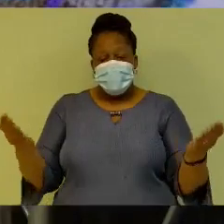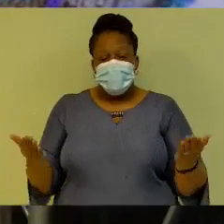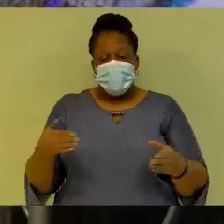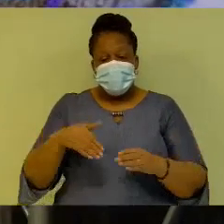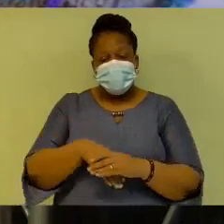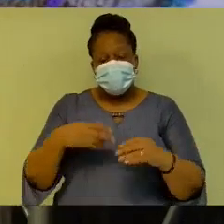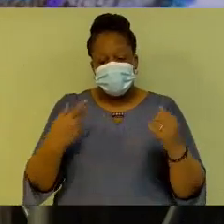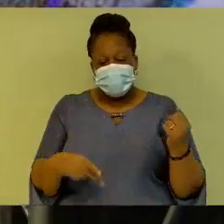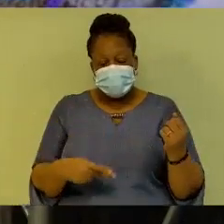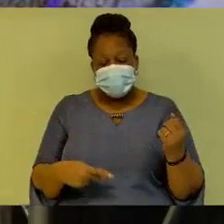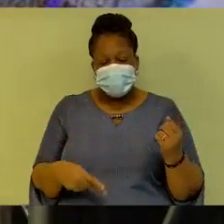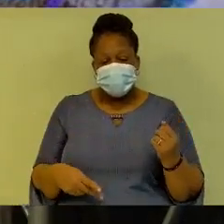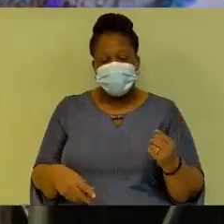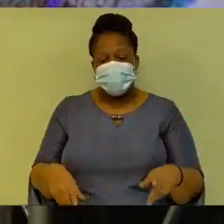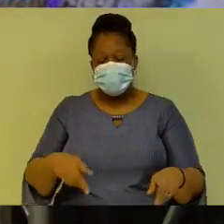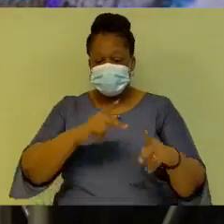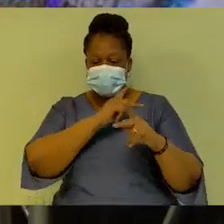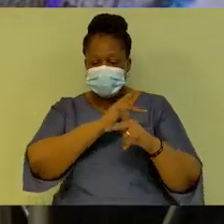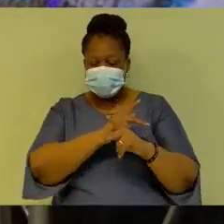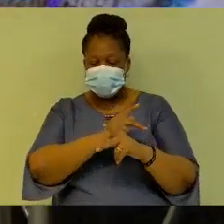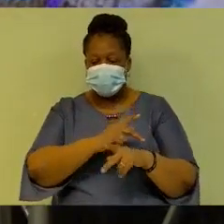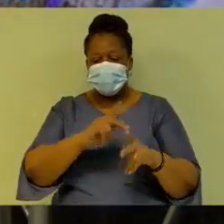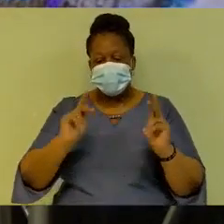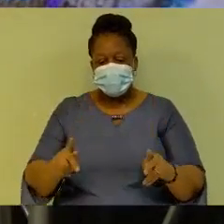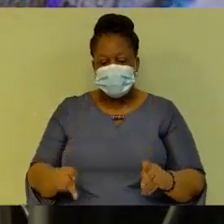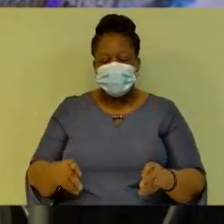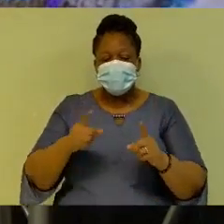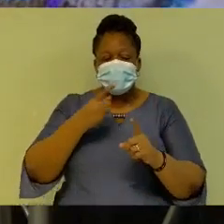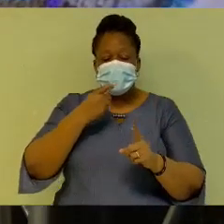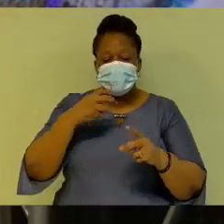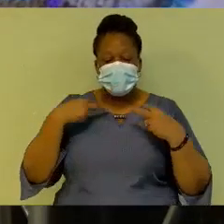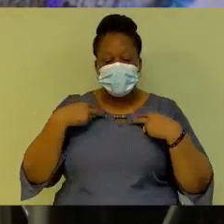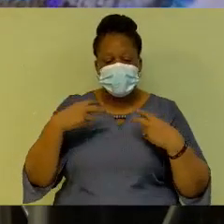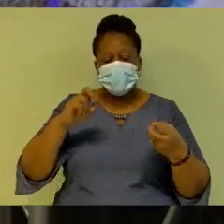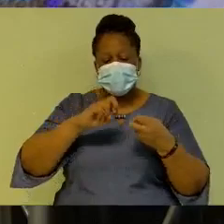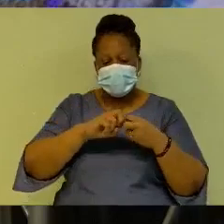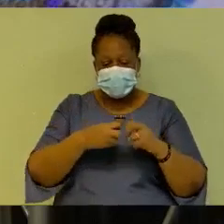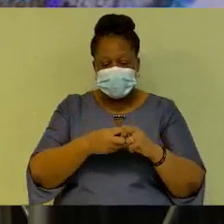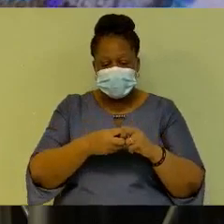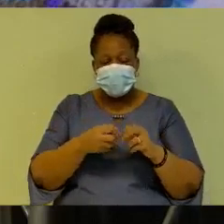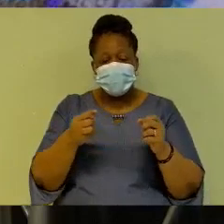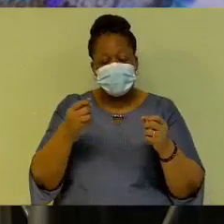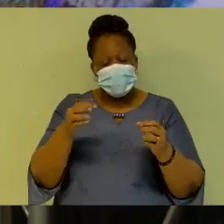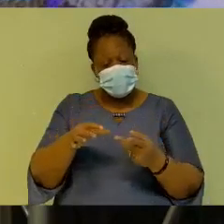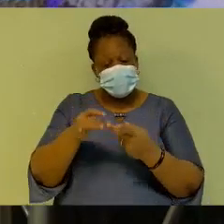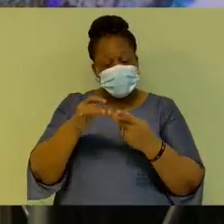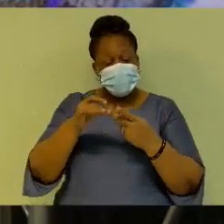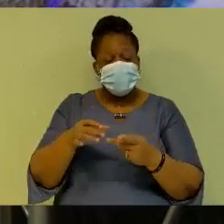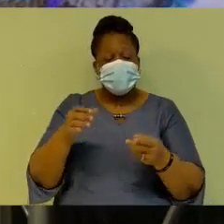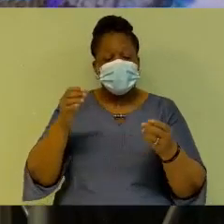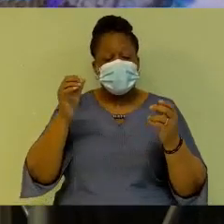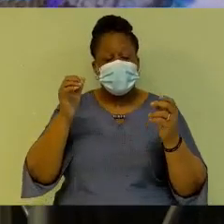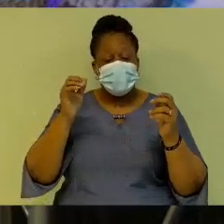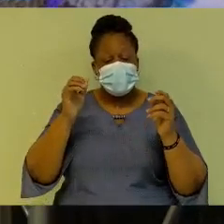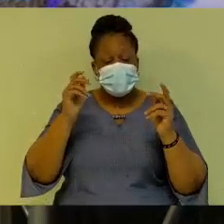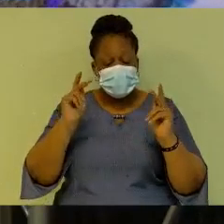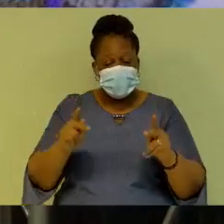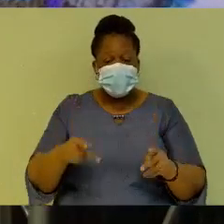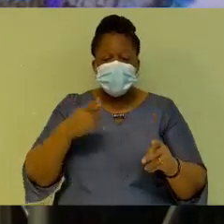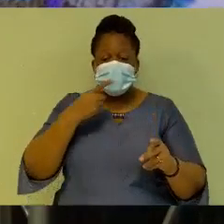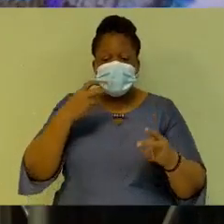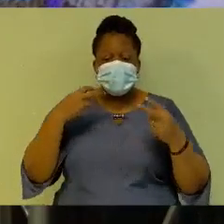the protection of complainants has been strengthened with the development of the Domestic and Sexual Violence Complaint and